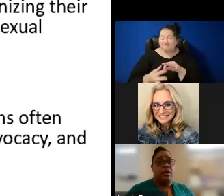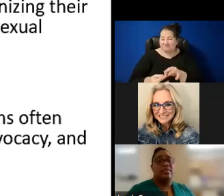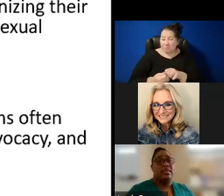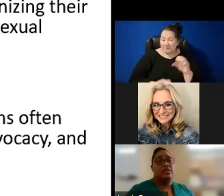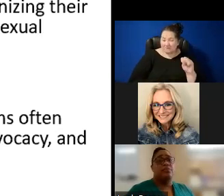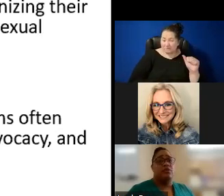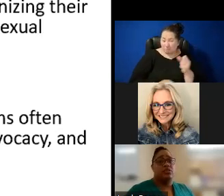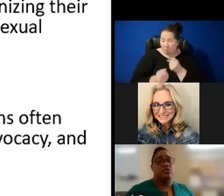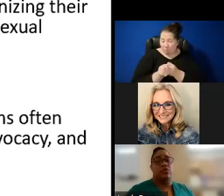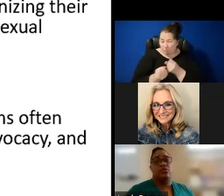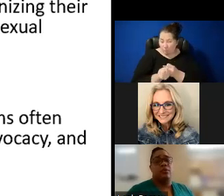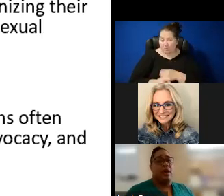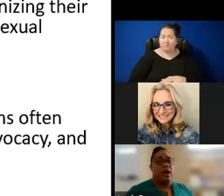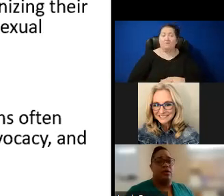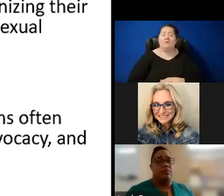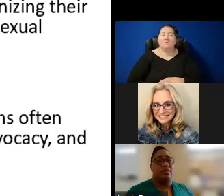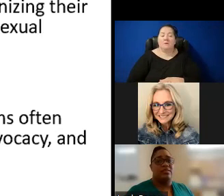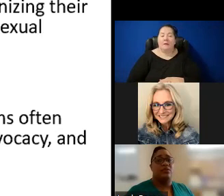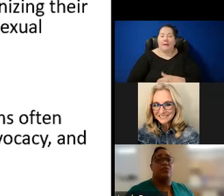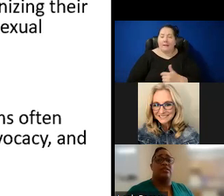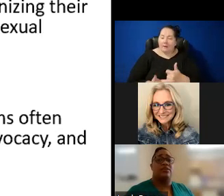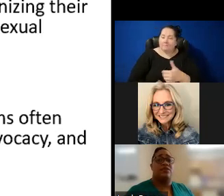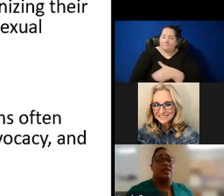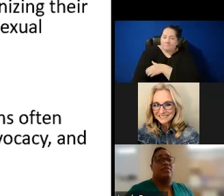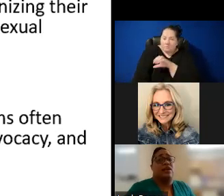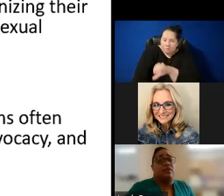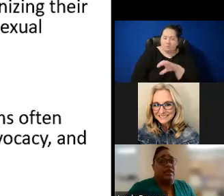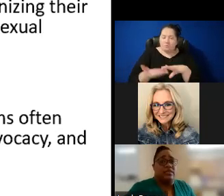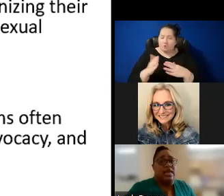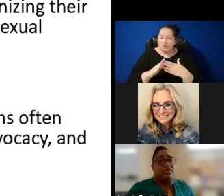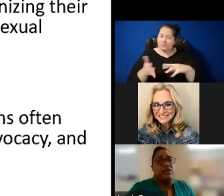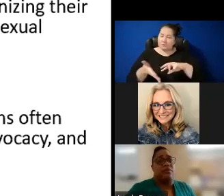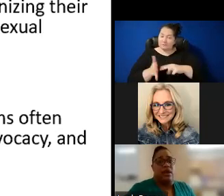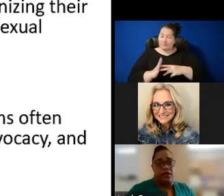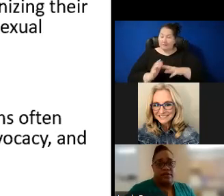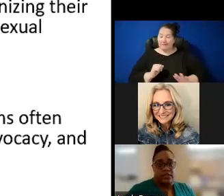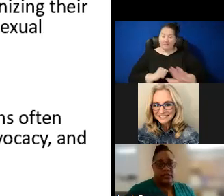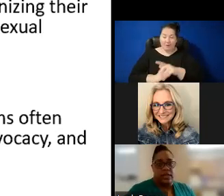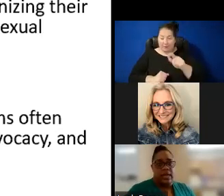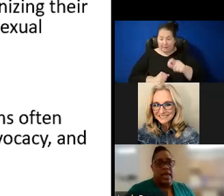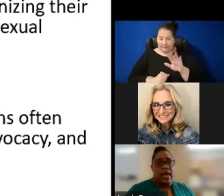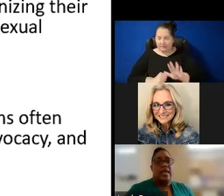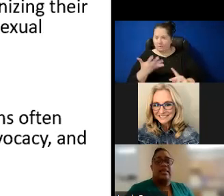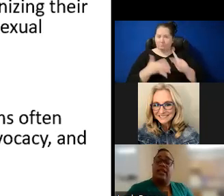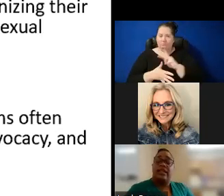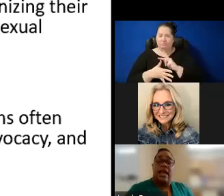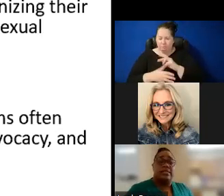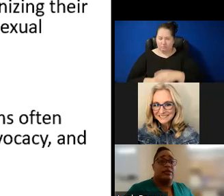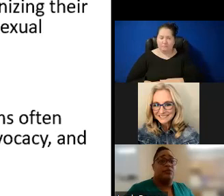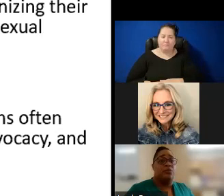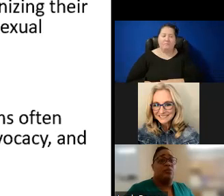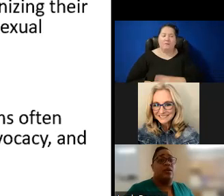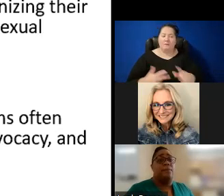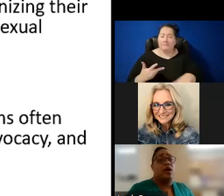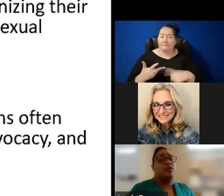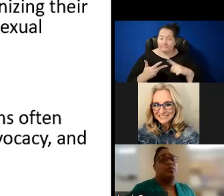support. This approach is going to empower communities to really define their needs and their priorities. And then